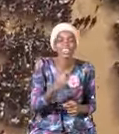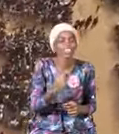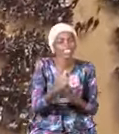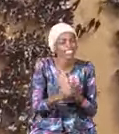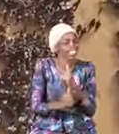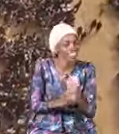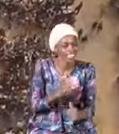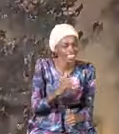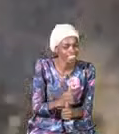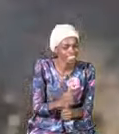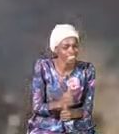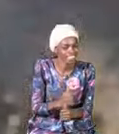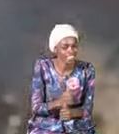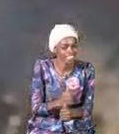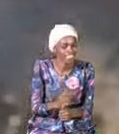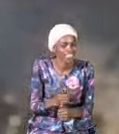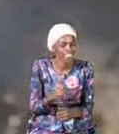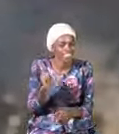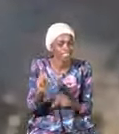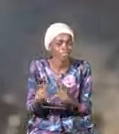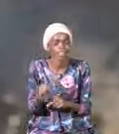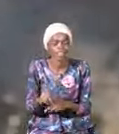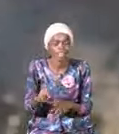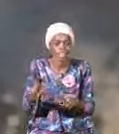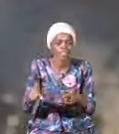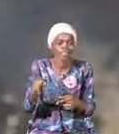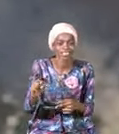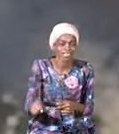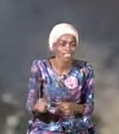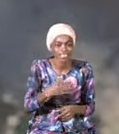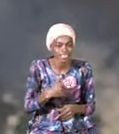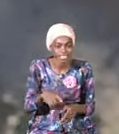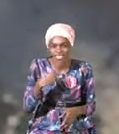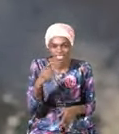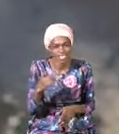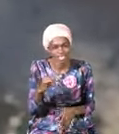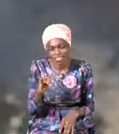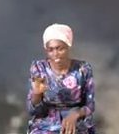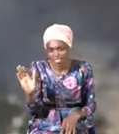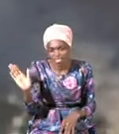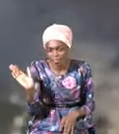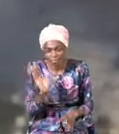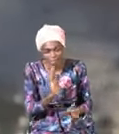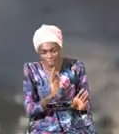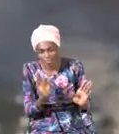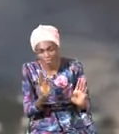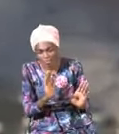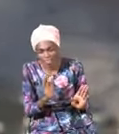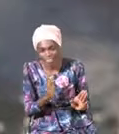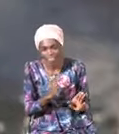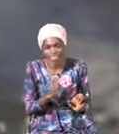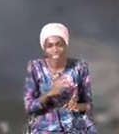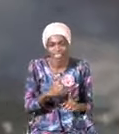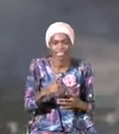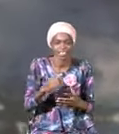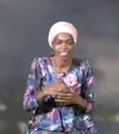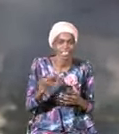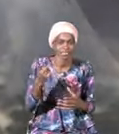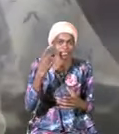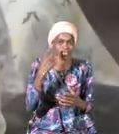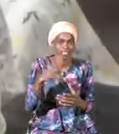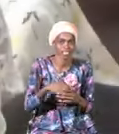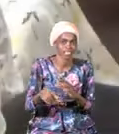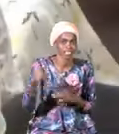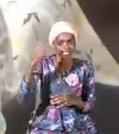those who are going down and they are saying bye-bye, the mark, you find it in the brain. The brain